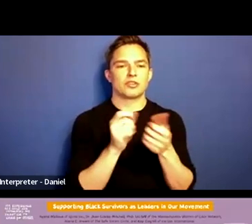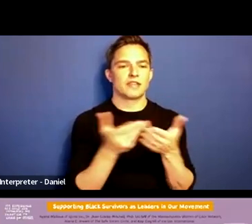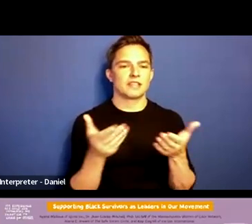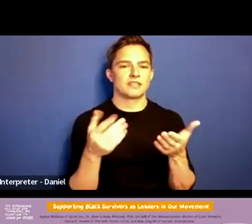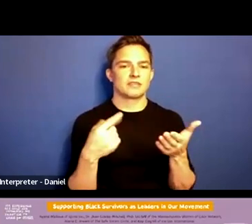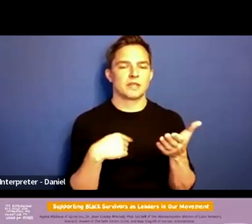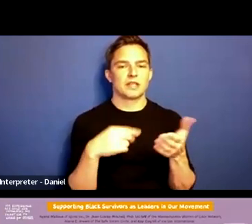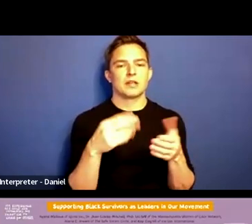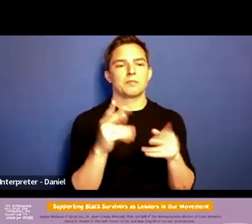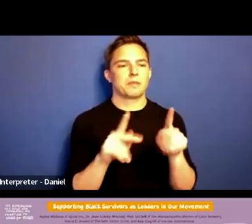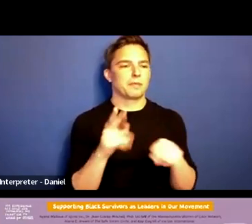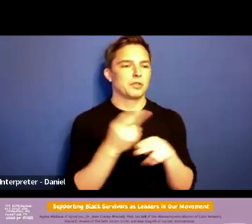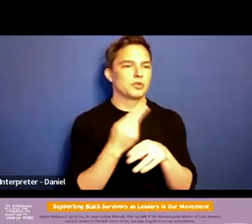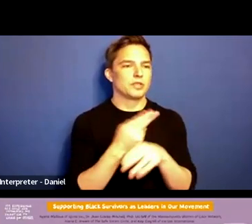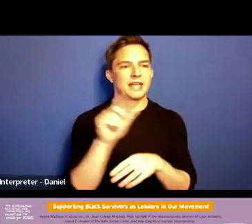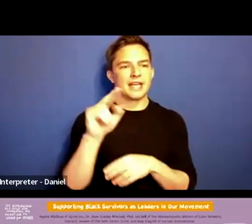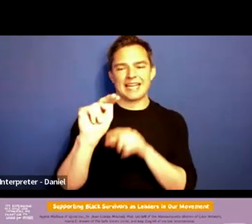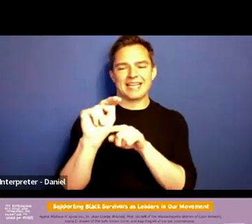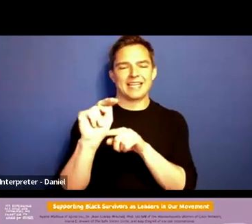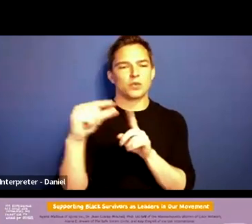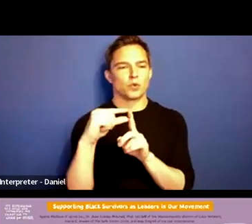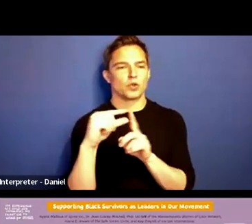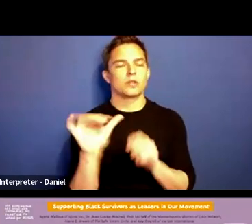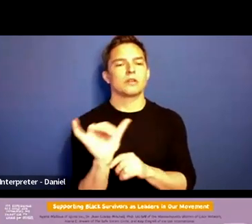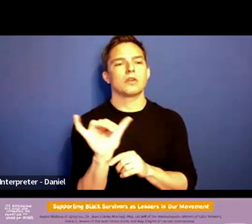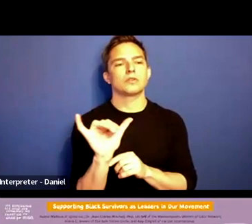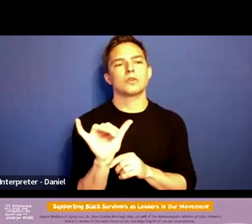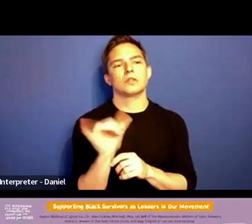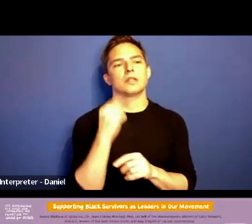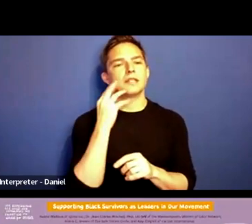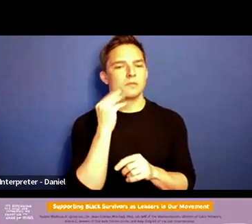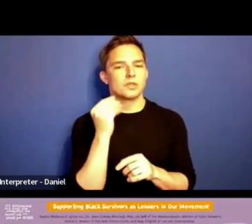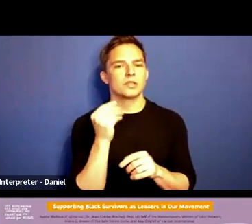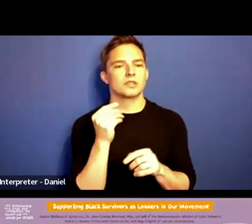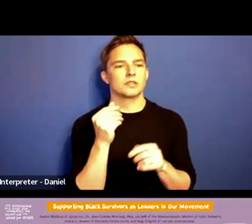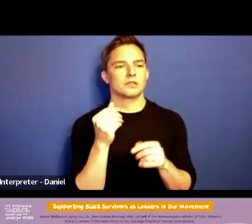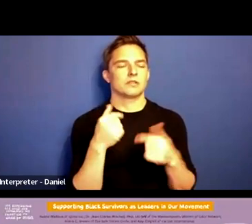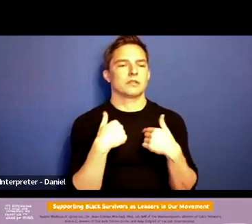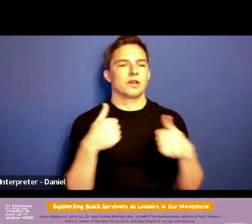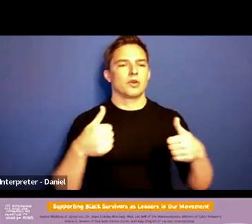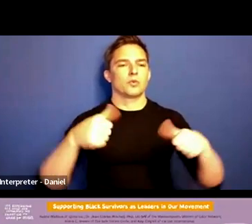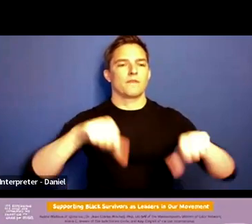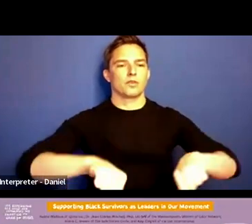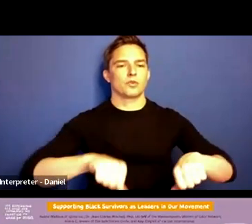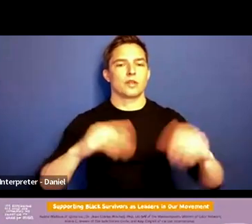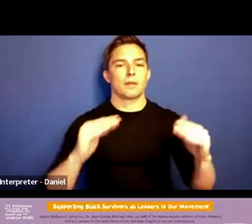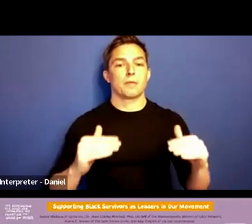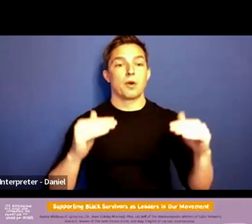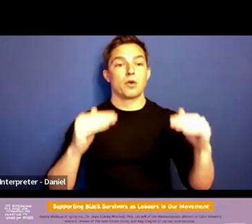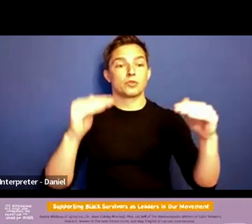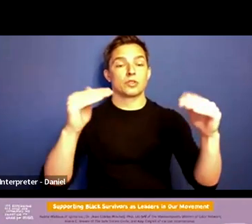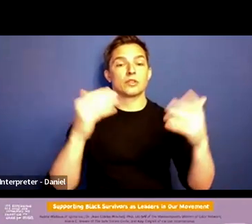using the N-word. I also experienced having refused promotions